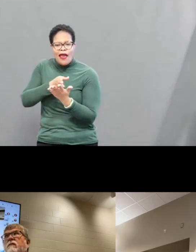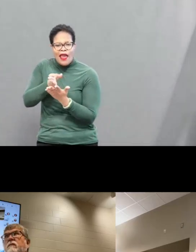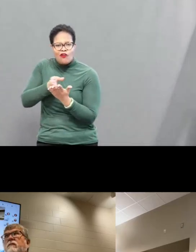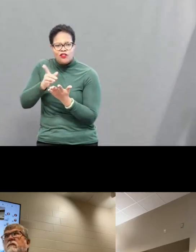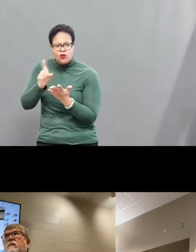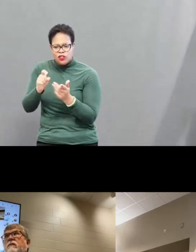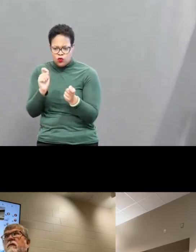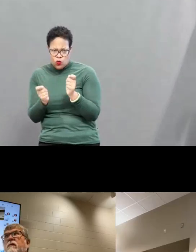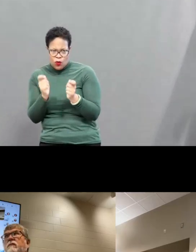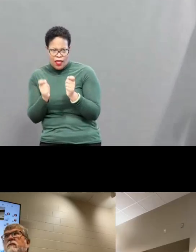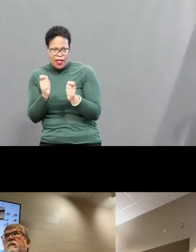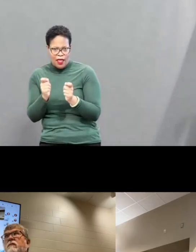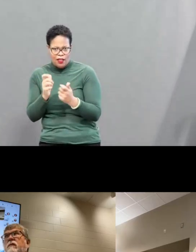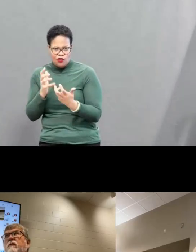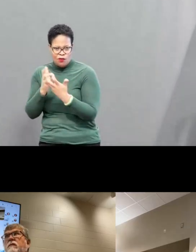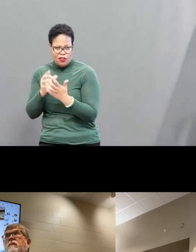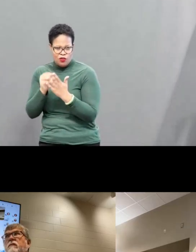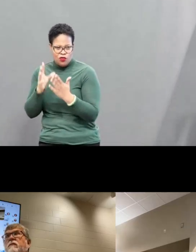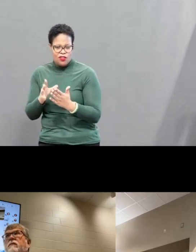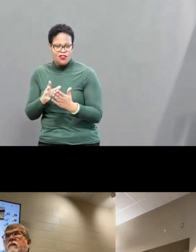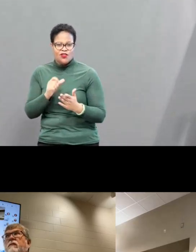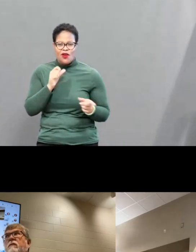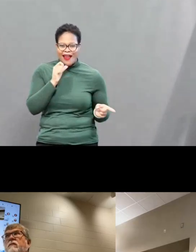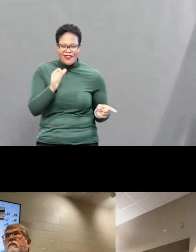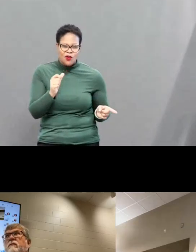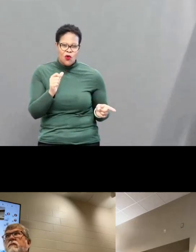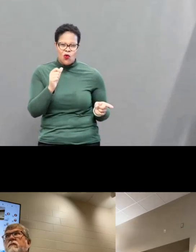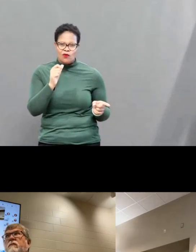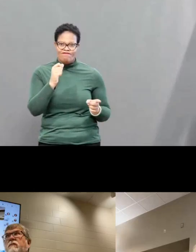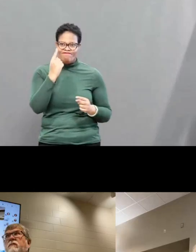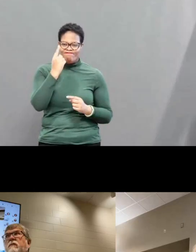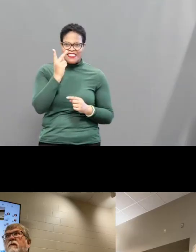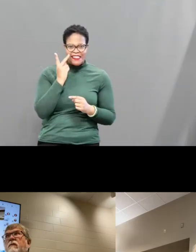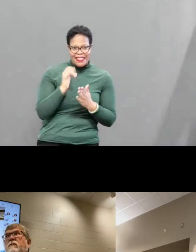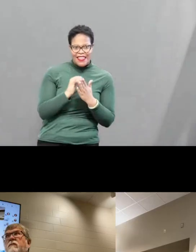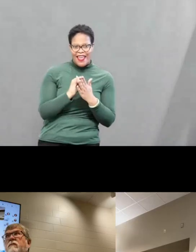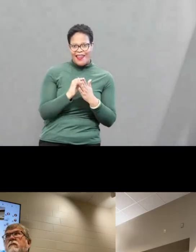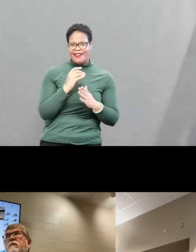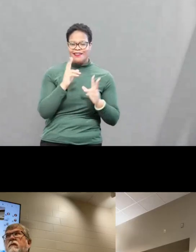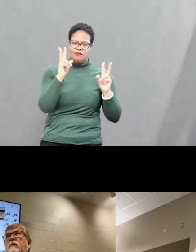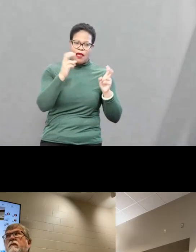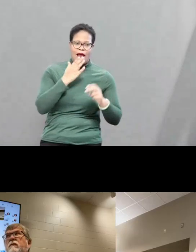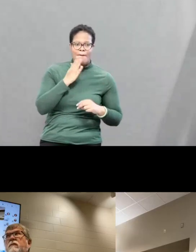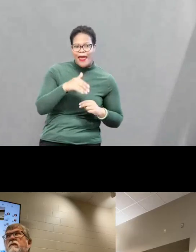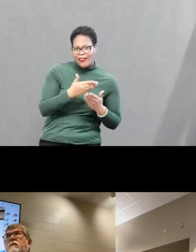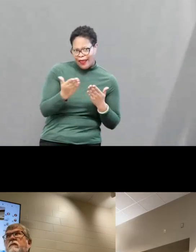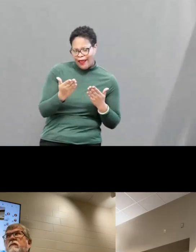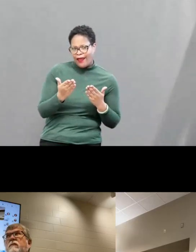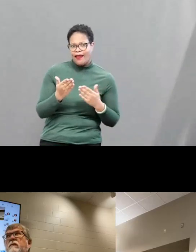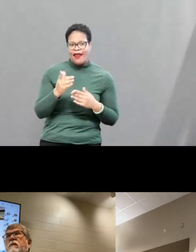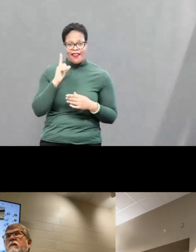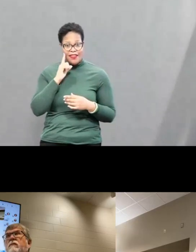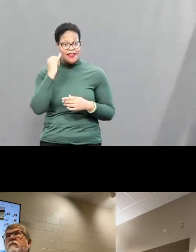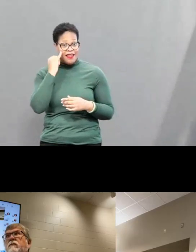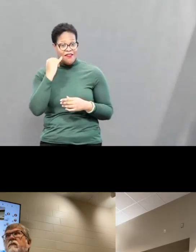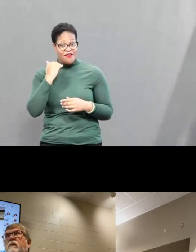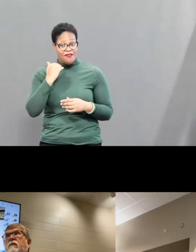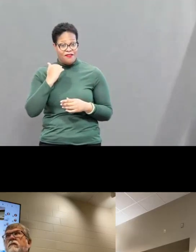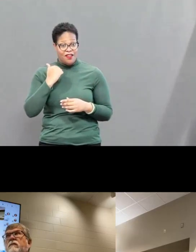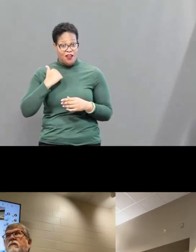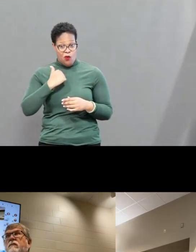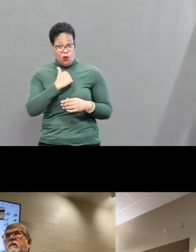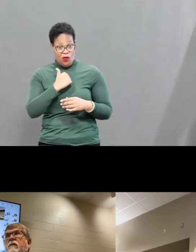we need to tweak it? So I don't necessarily see that part of it as a bad thing. I think if they hold us to that